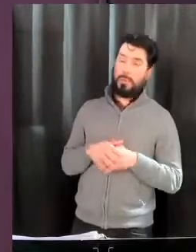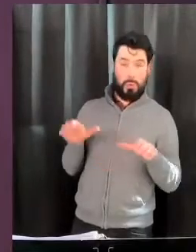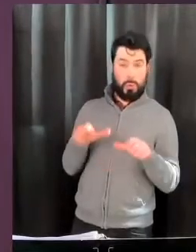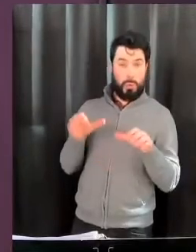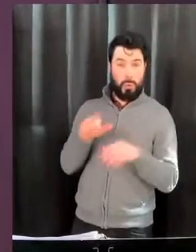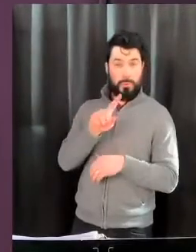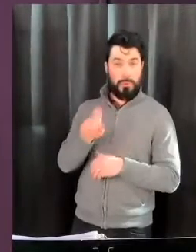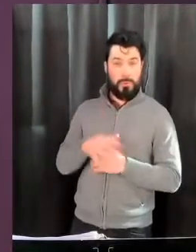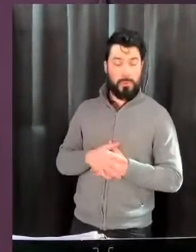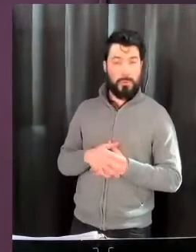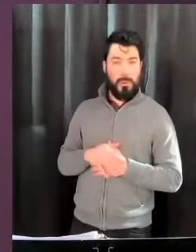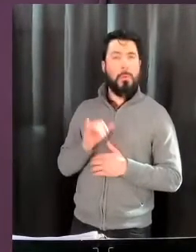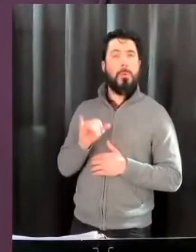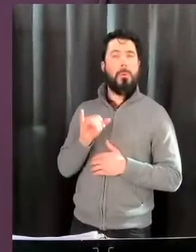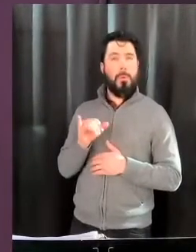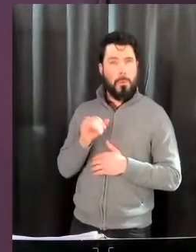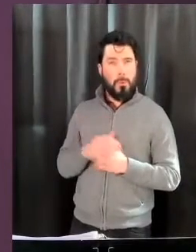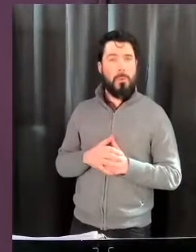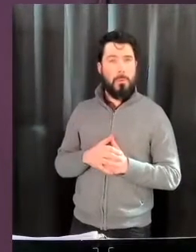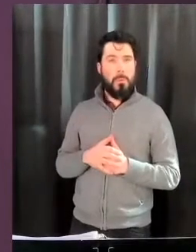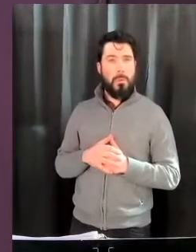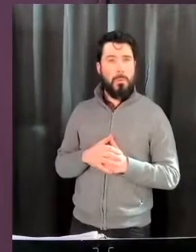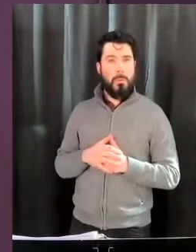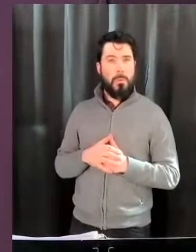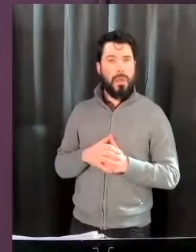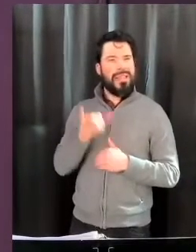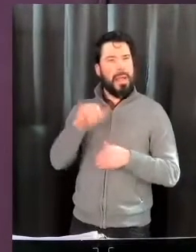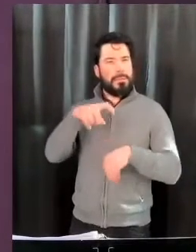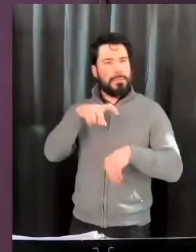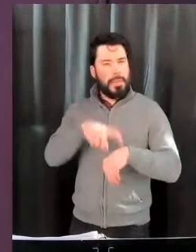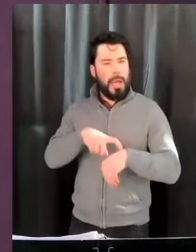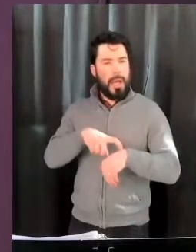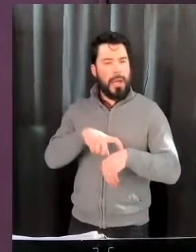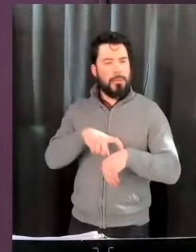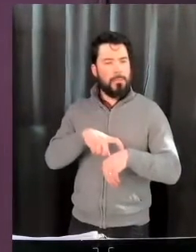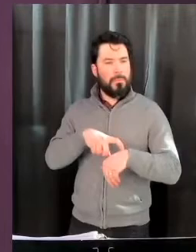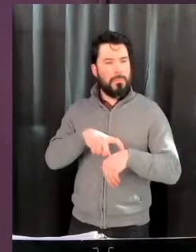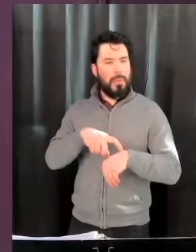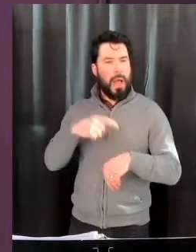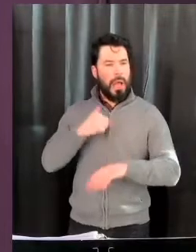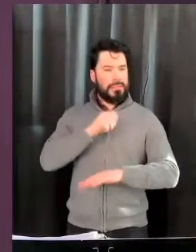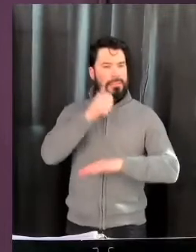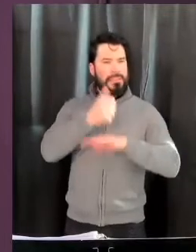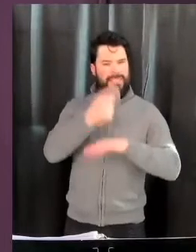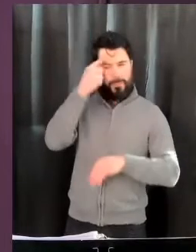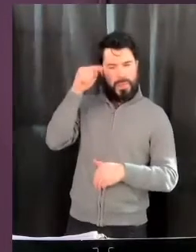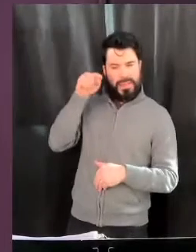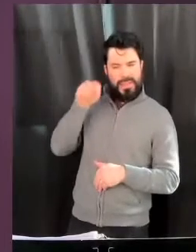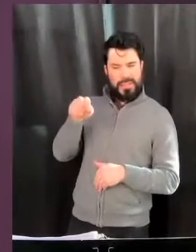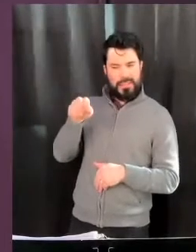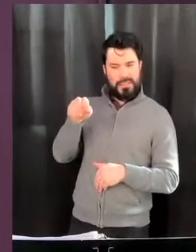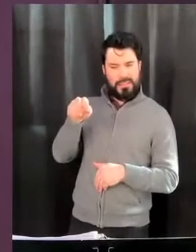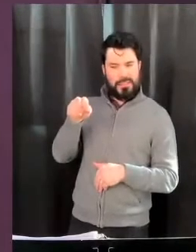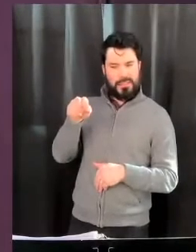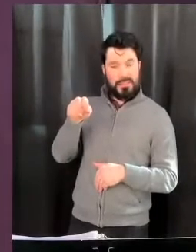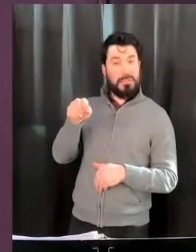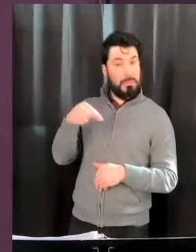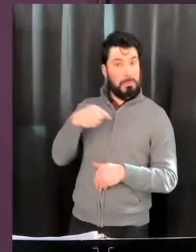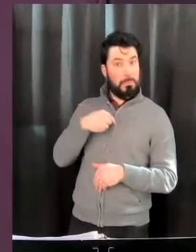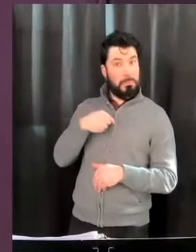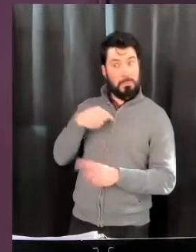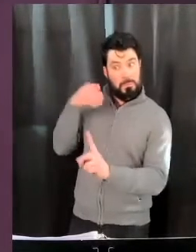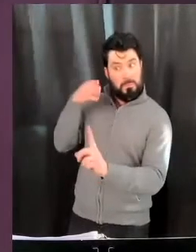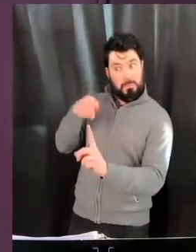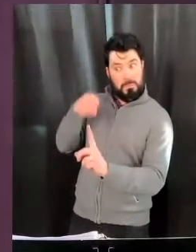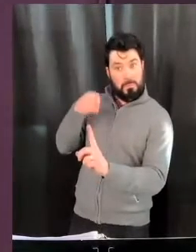thing you were going to put into that time that you made available, the thing you chose to do, and how faithful you were to doing